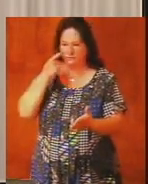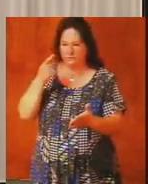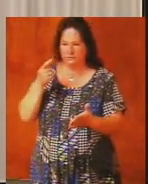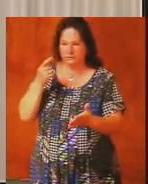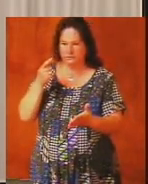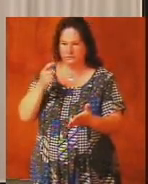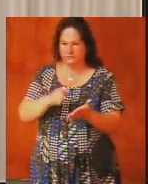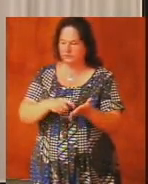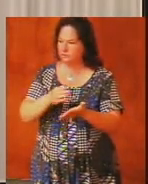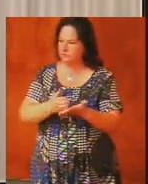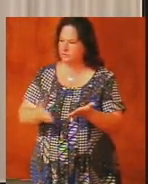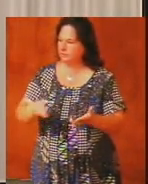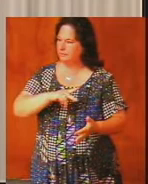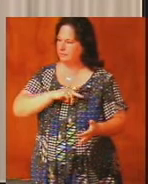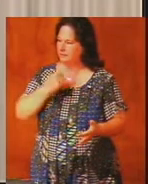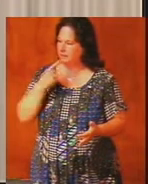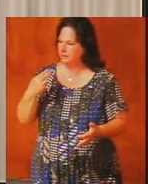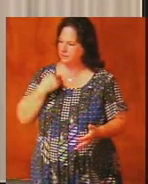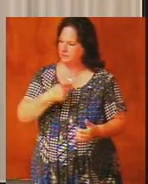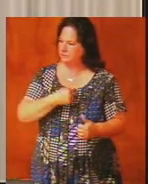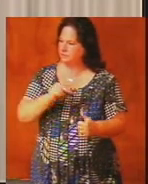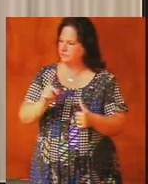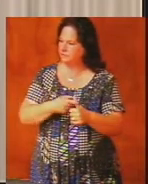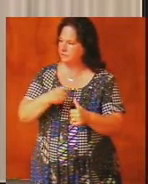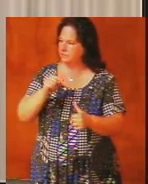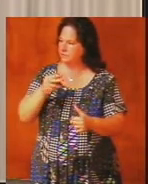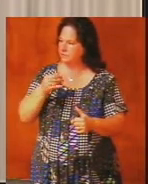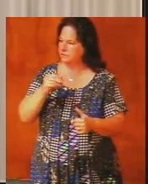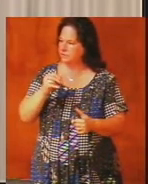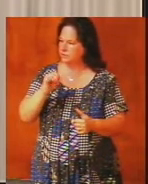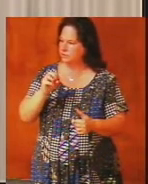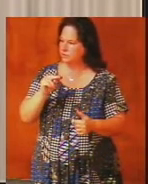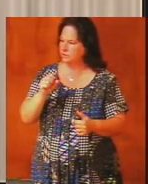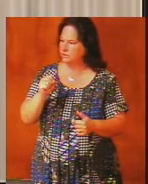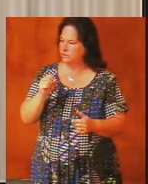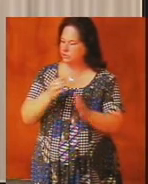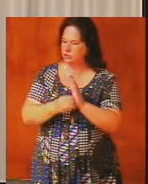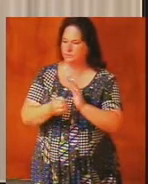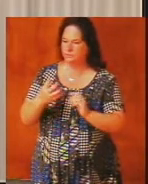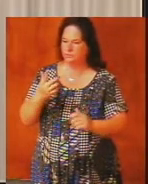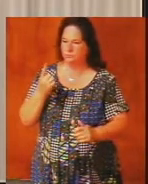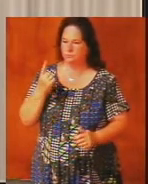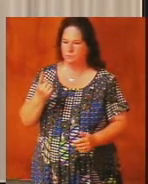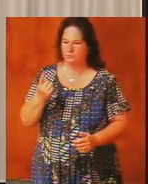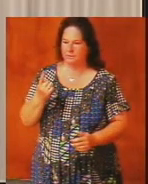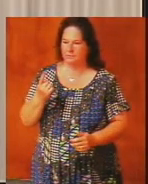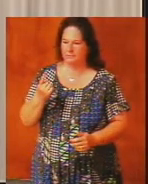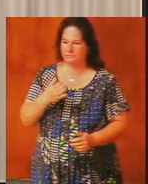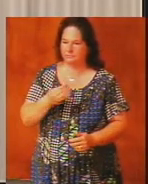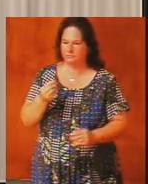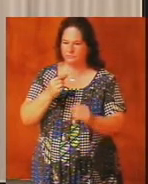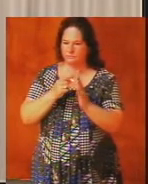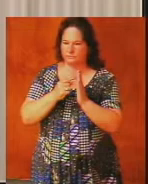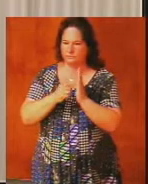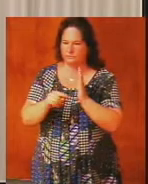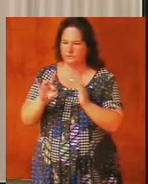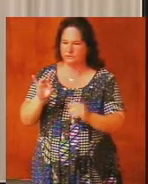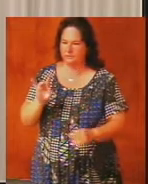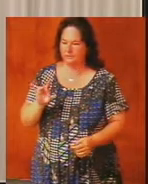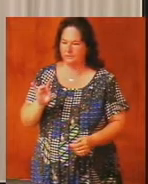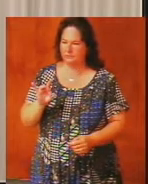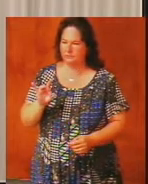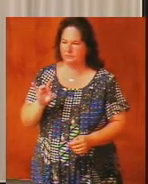Paul tells us in 1 Thessalonians chapter 1 and verse